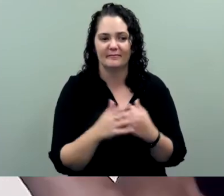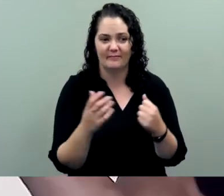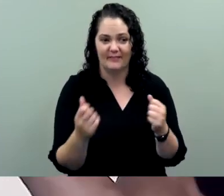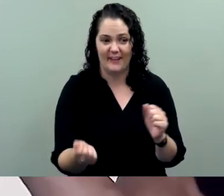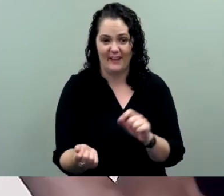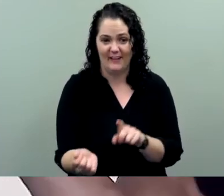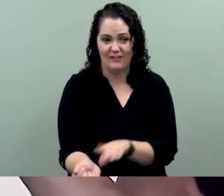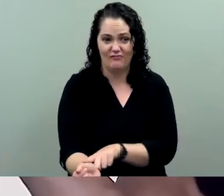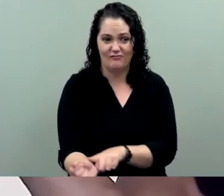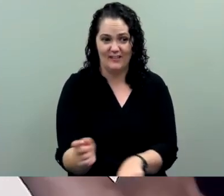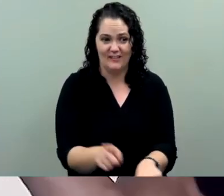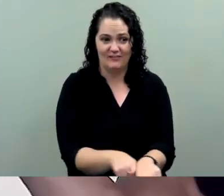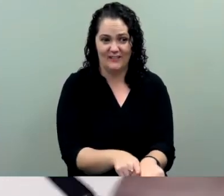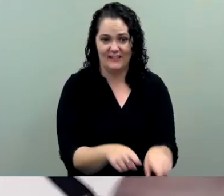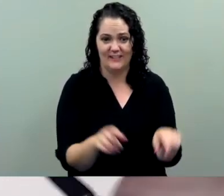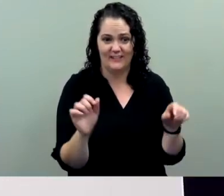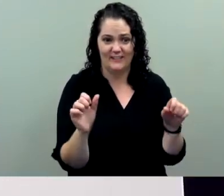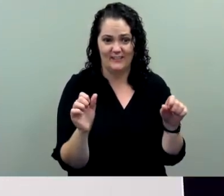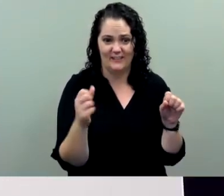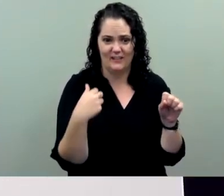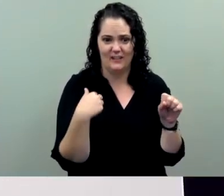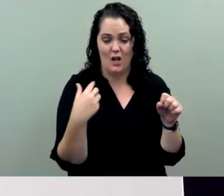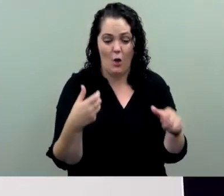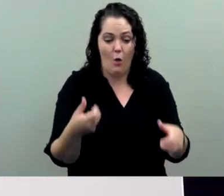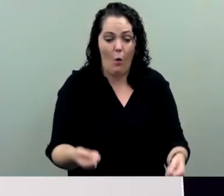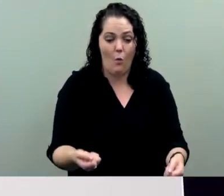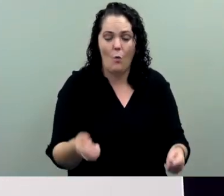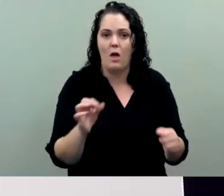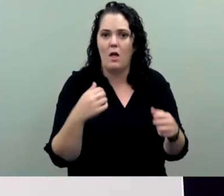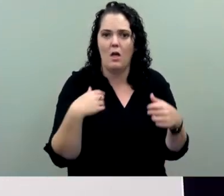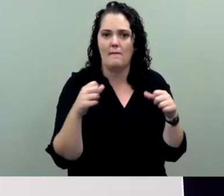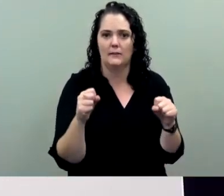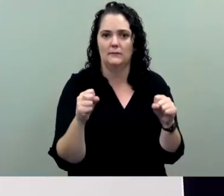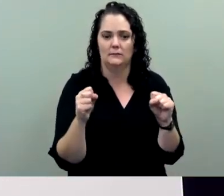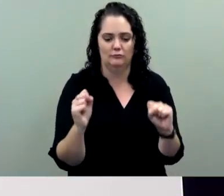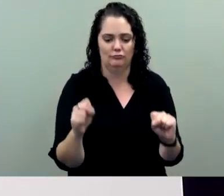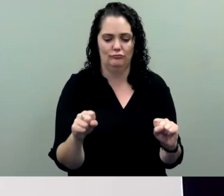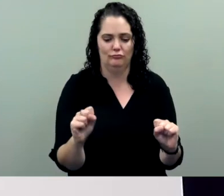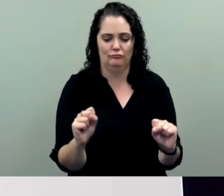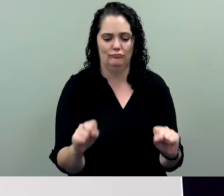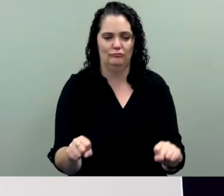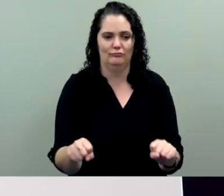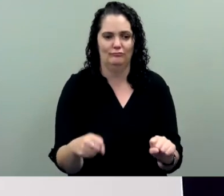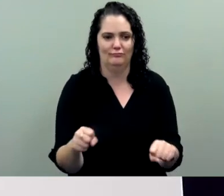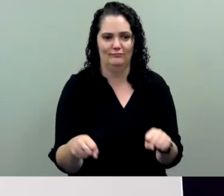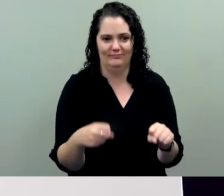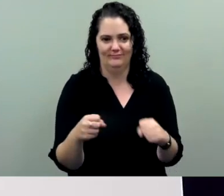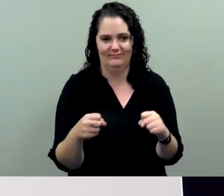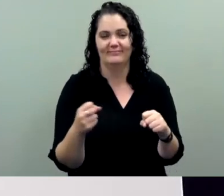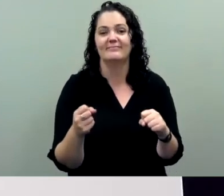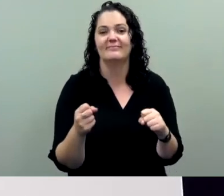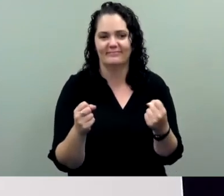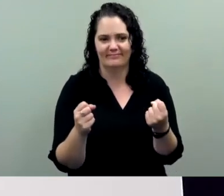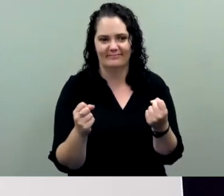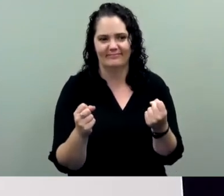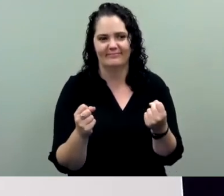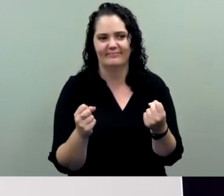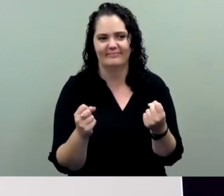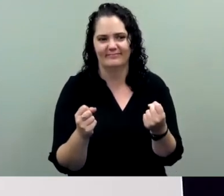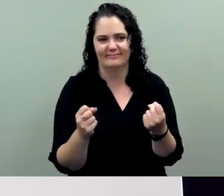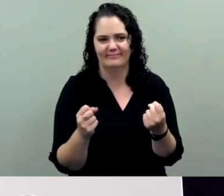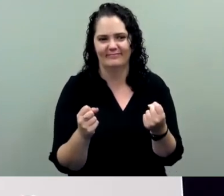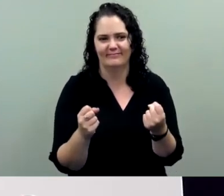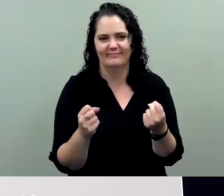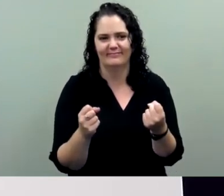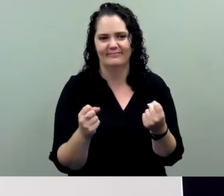even gonna hold it. I'm just gonna make fist, and I've got my other pen there. So now I'm just gonna start to think about